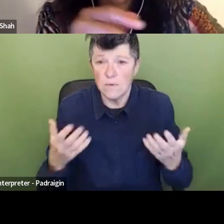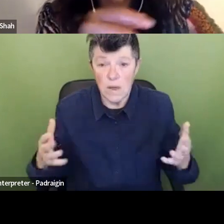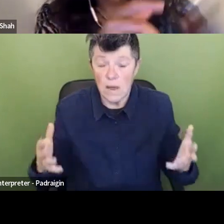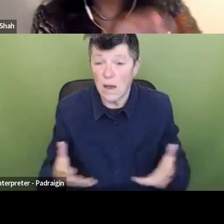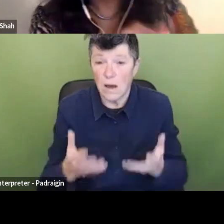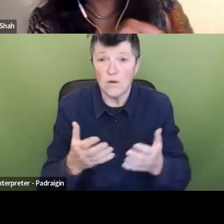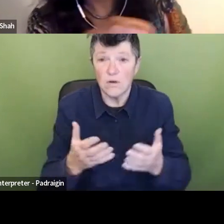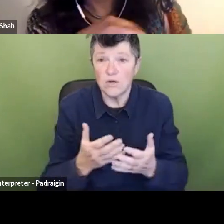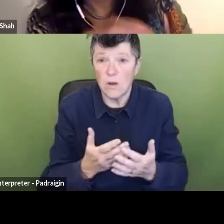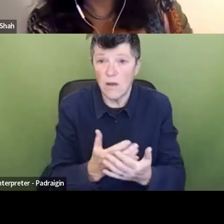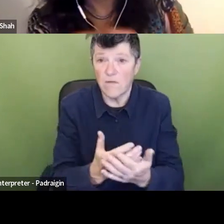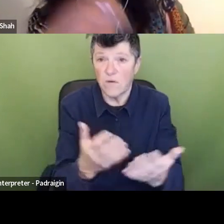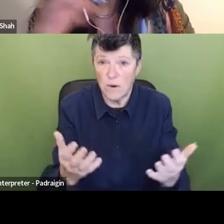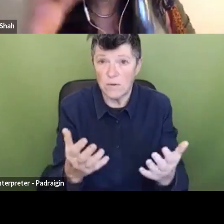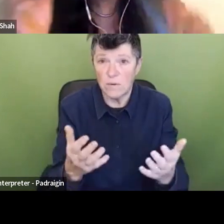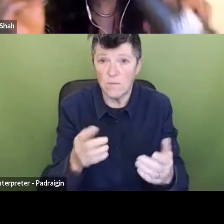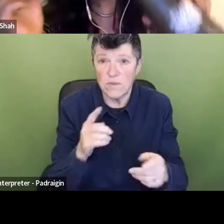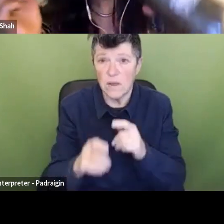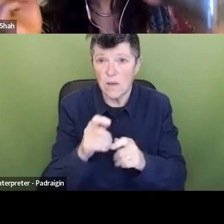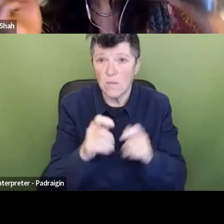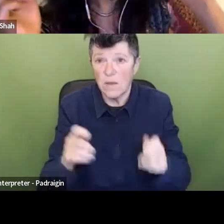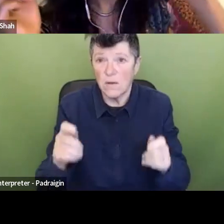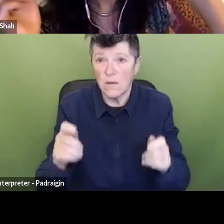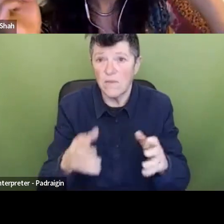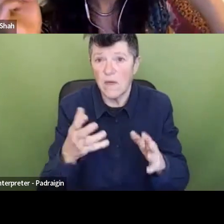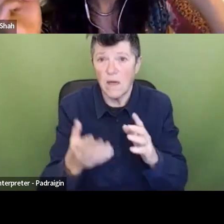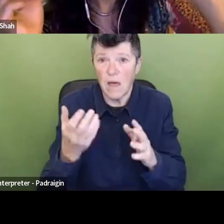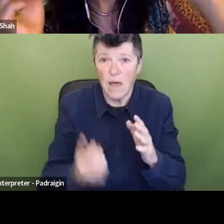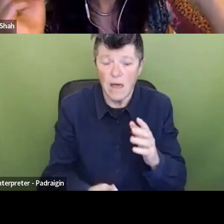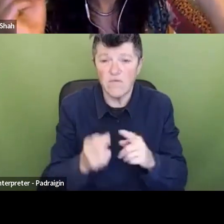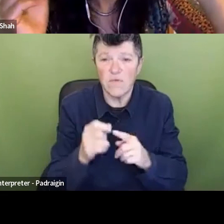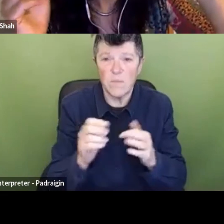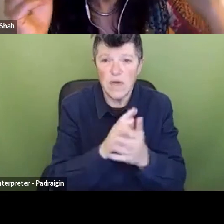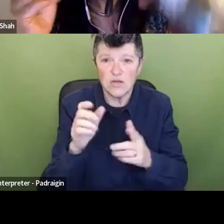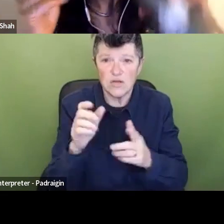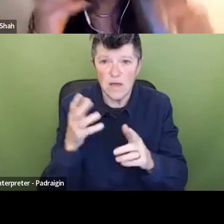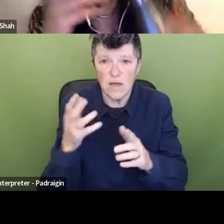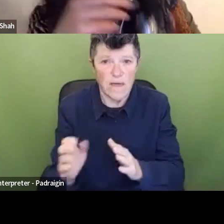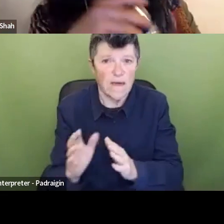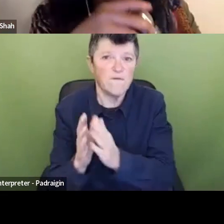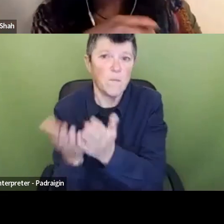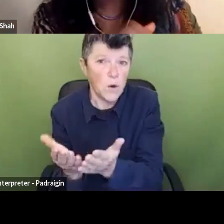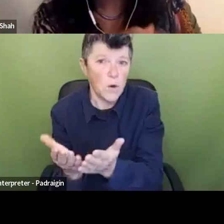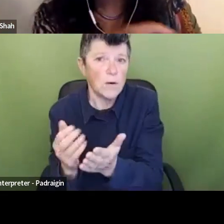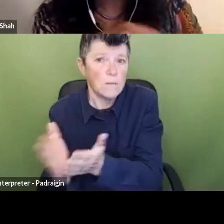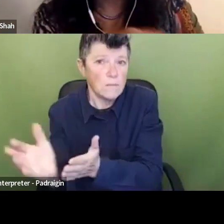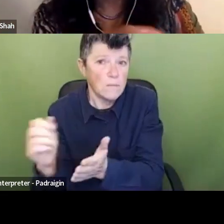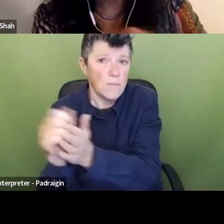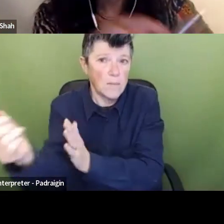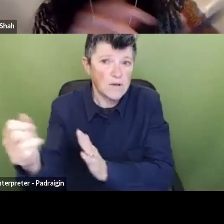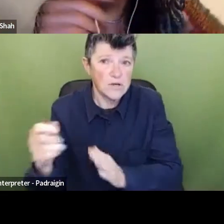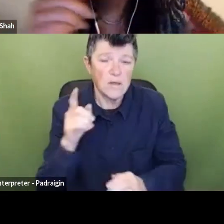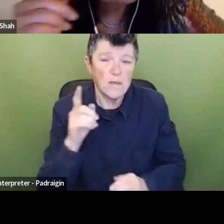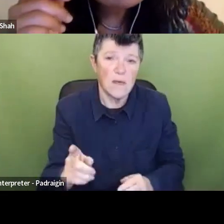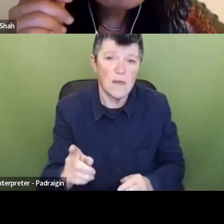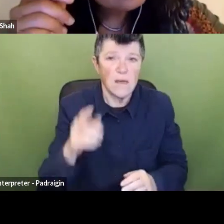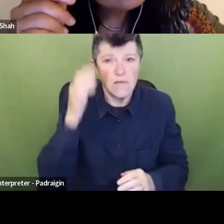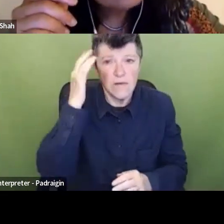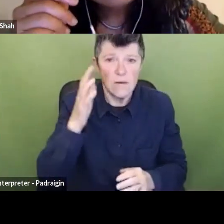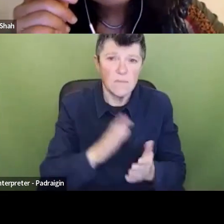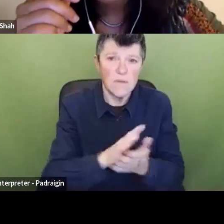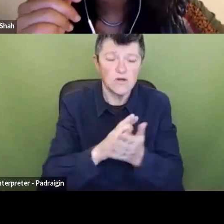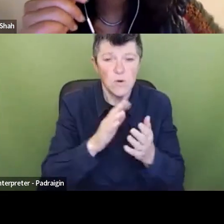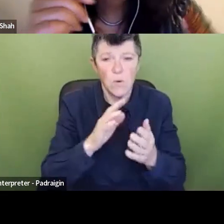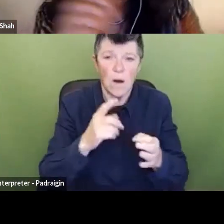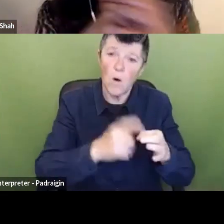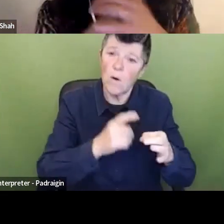yet at this stage, that they have their PhDs and they have a book out, and that in theory then makes you qualified to go beyond that.